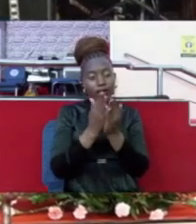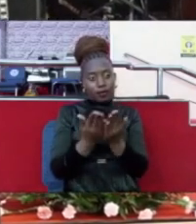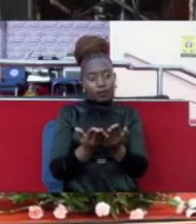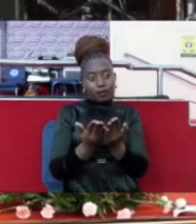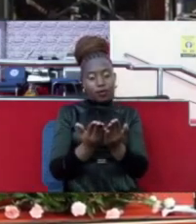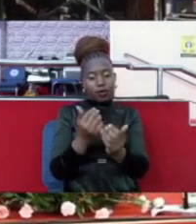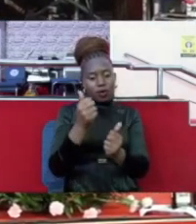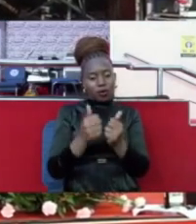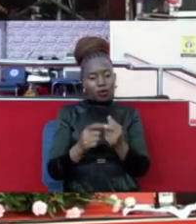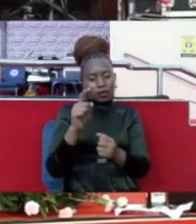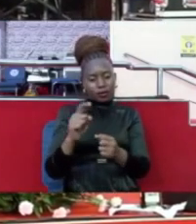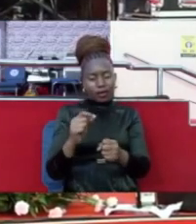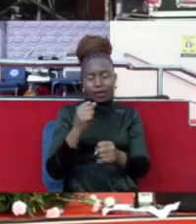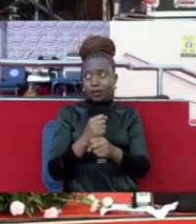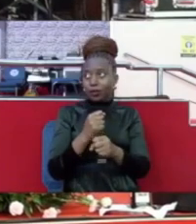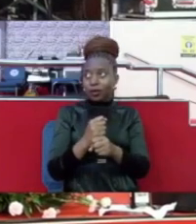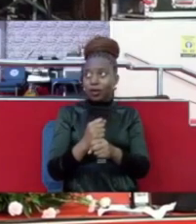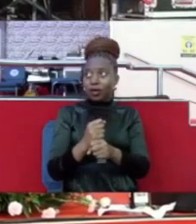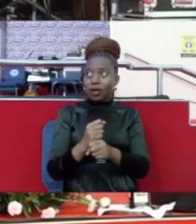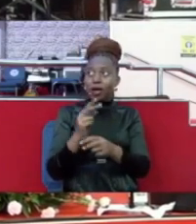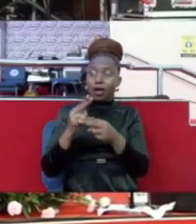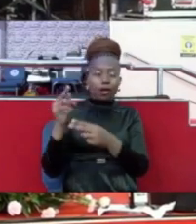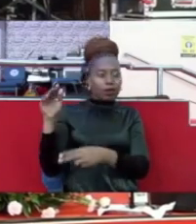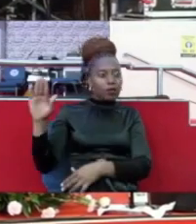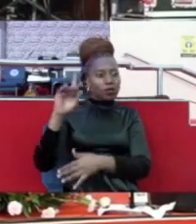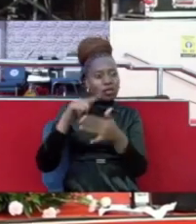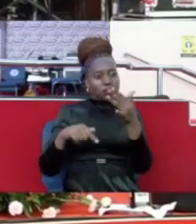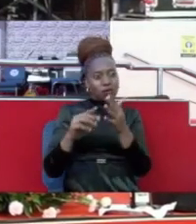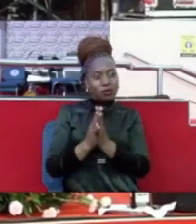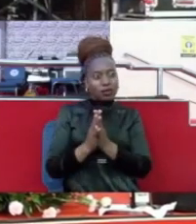kazi. What's your name? Mina.